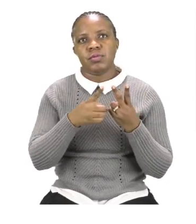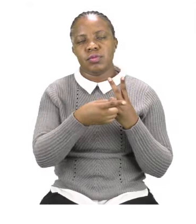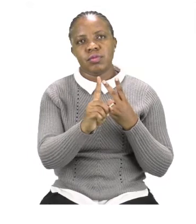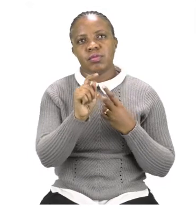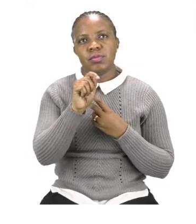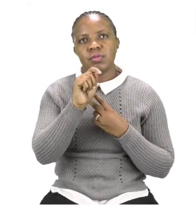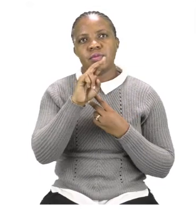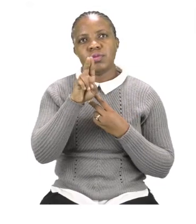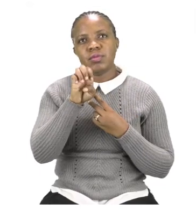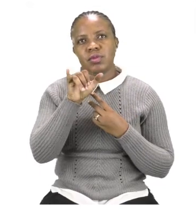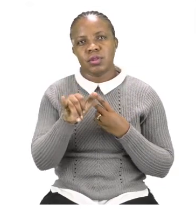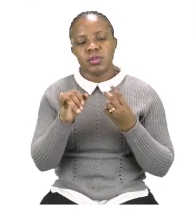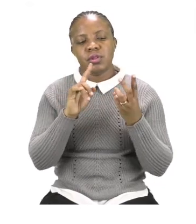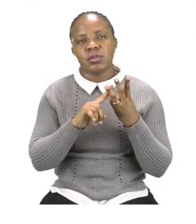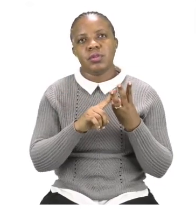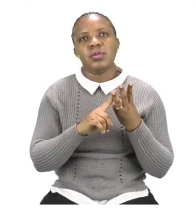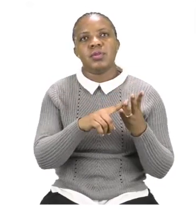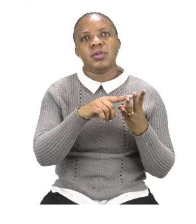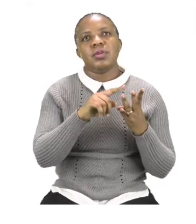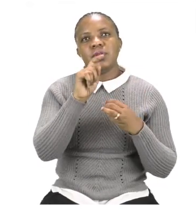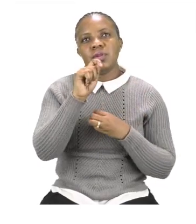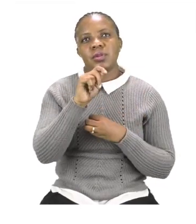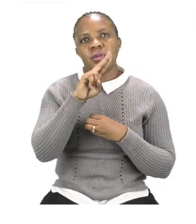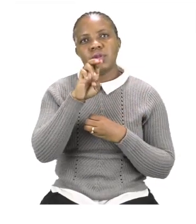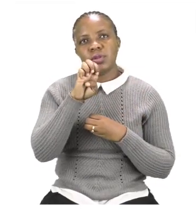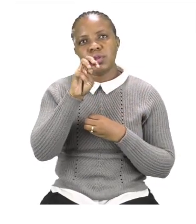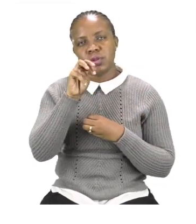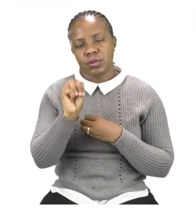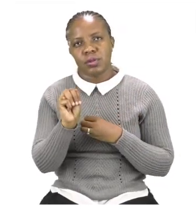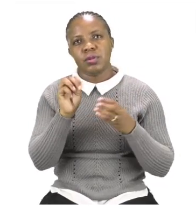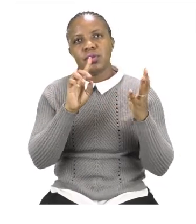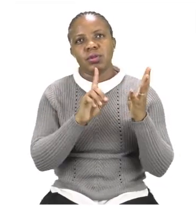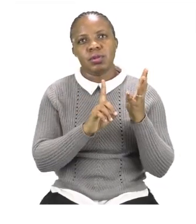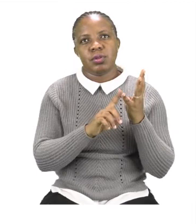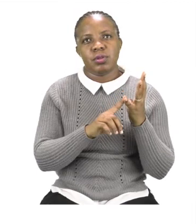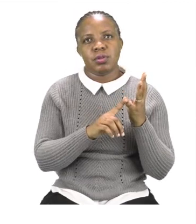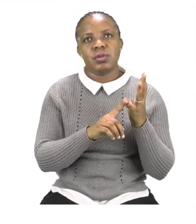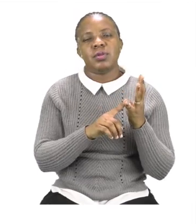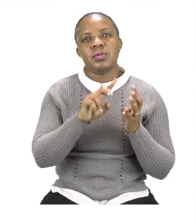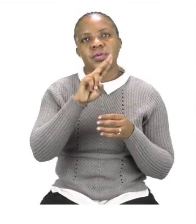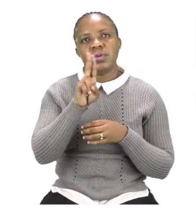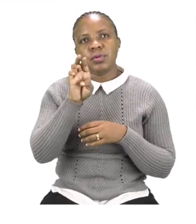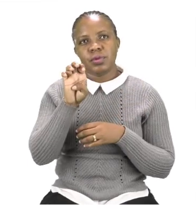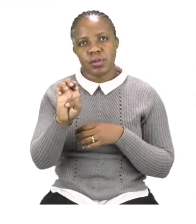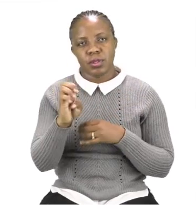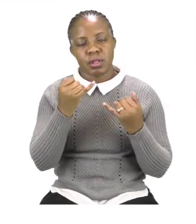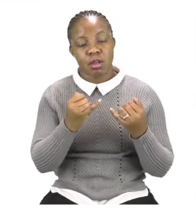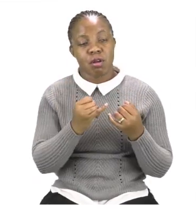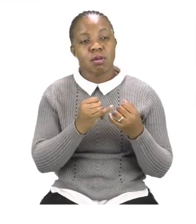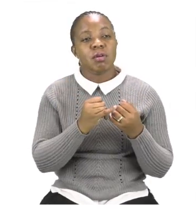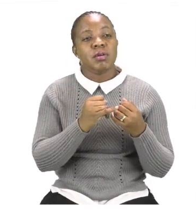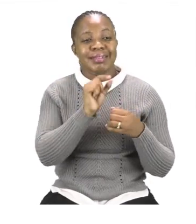The words that you can see in brackets are the nouns that you have to replace with